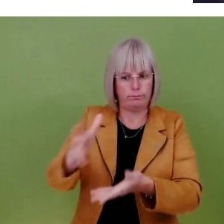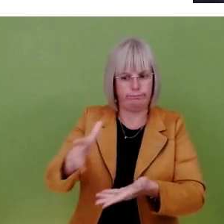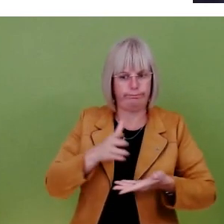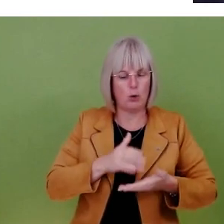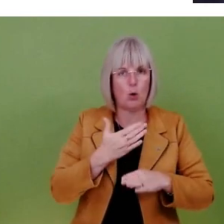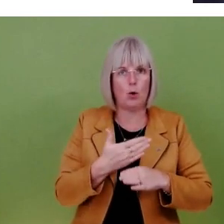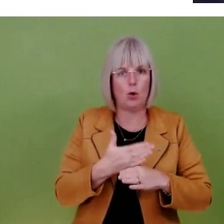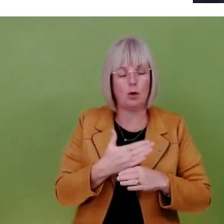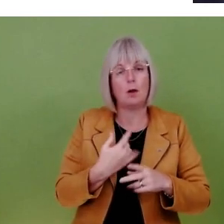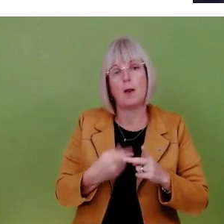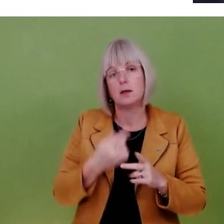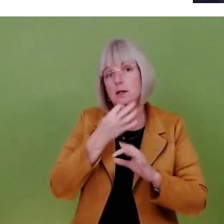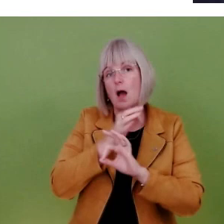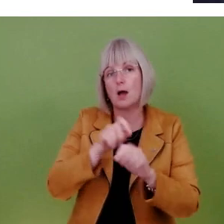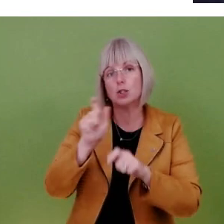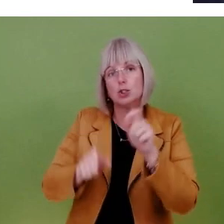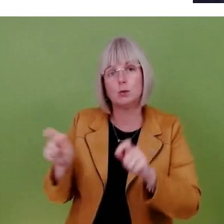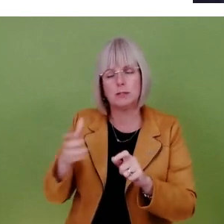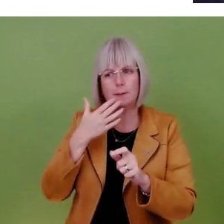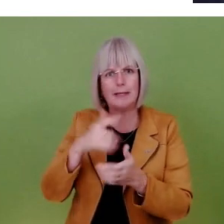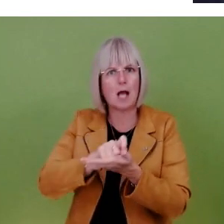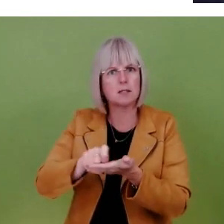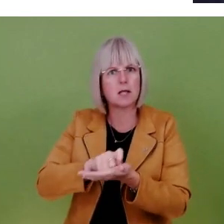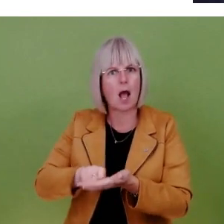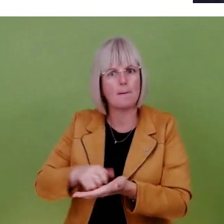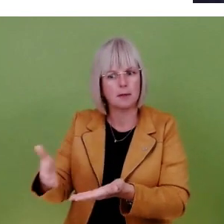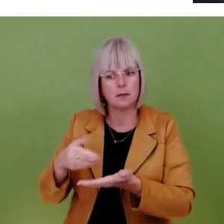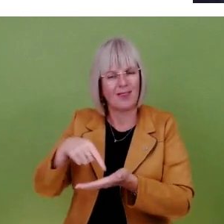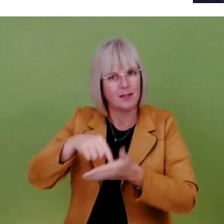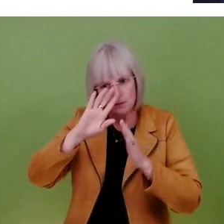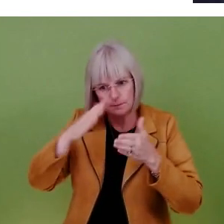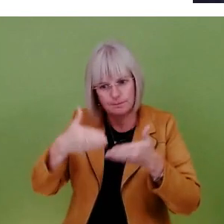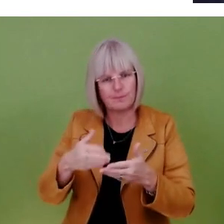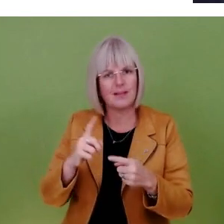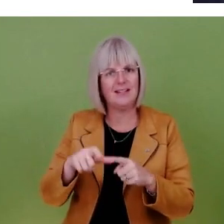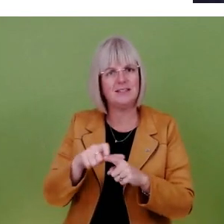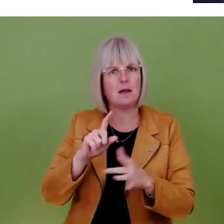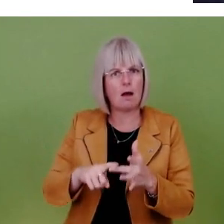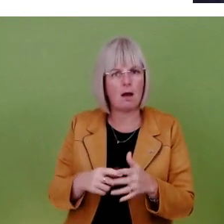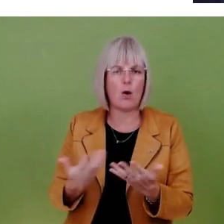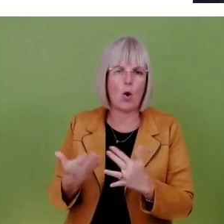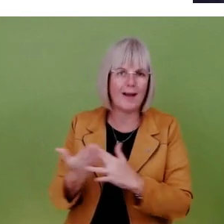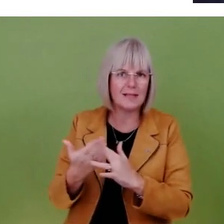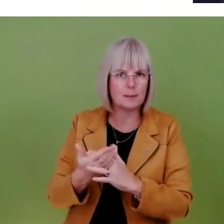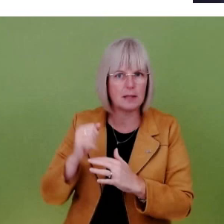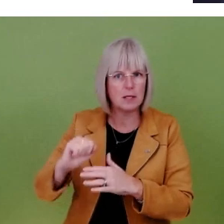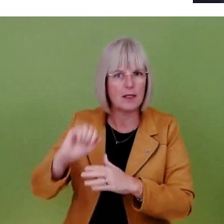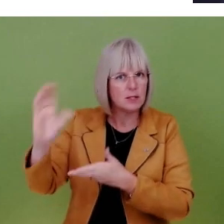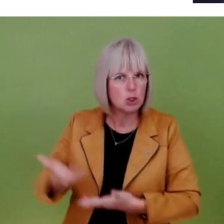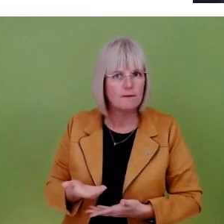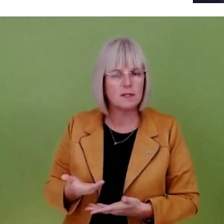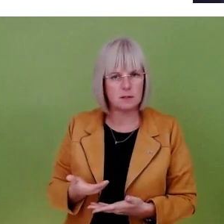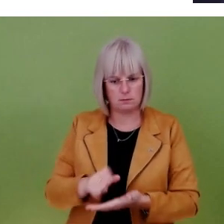focused specifically on increasing awareness of equality, diversity and inclusion and accessibility of their services. Because we